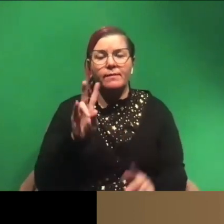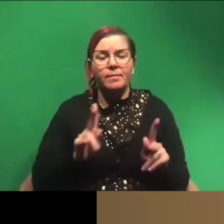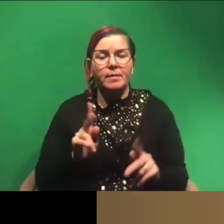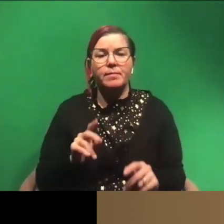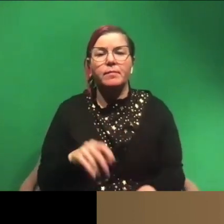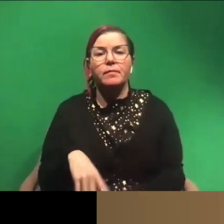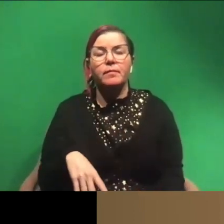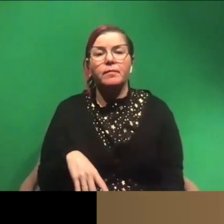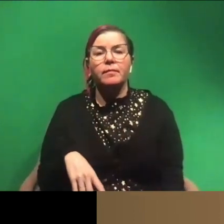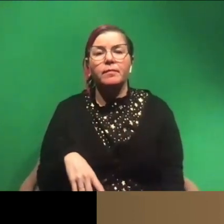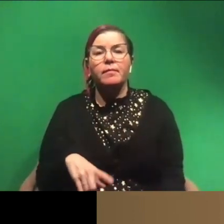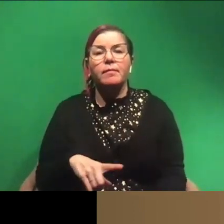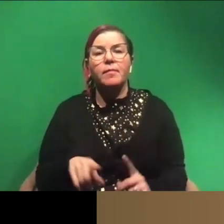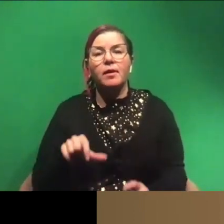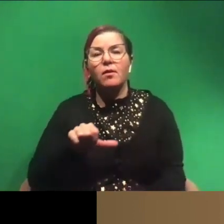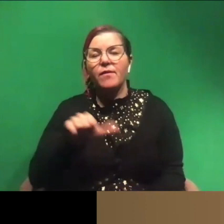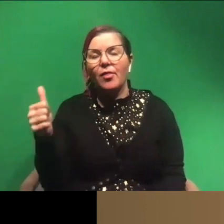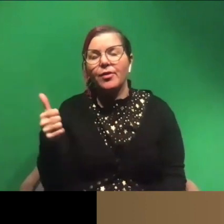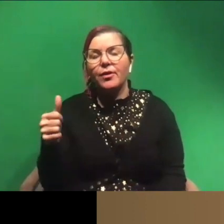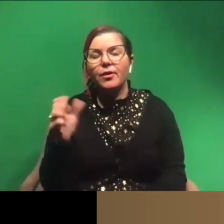Soyuz takes 3. So